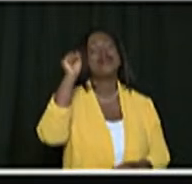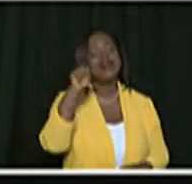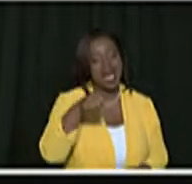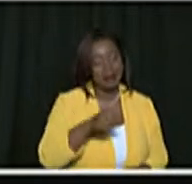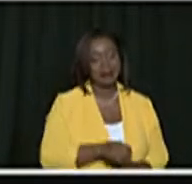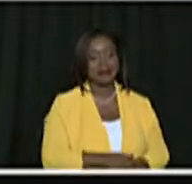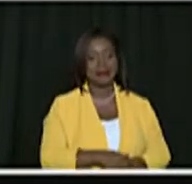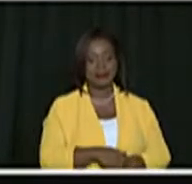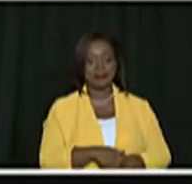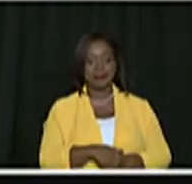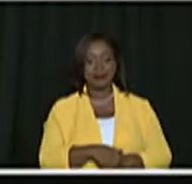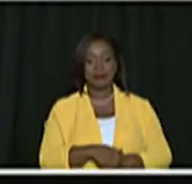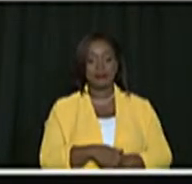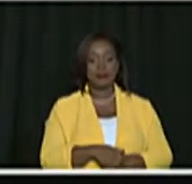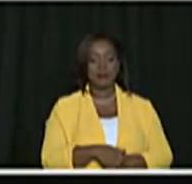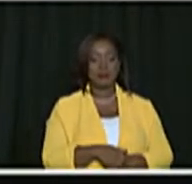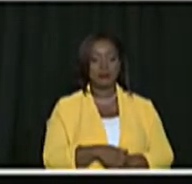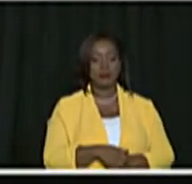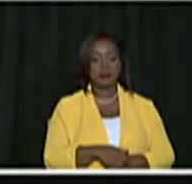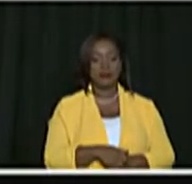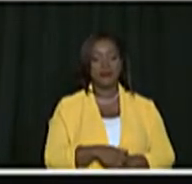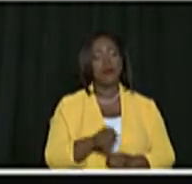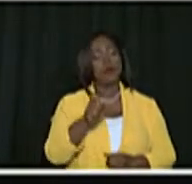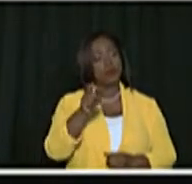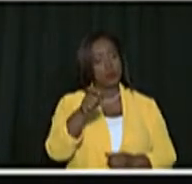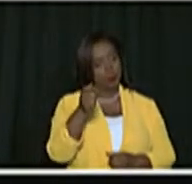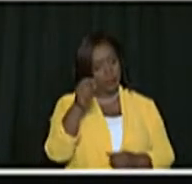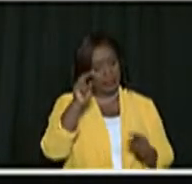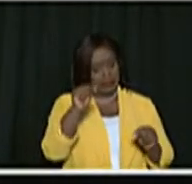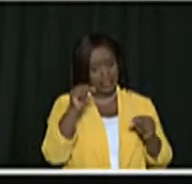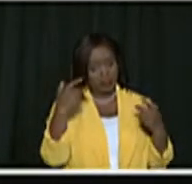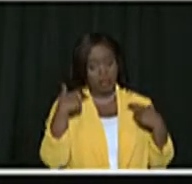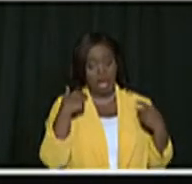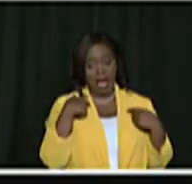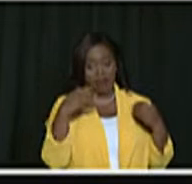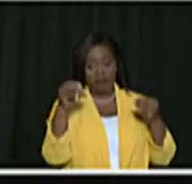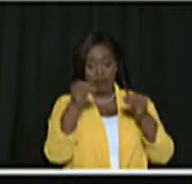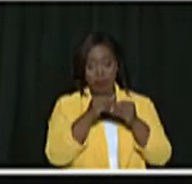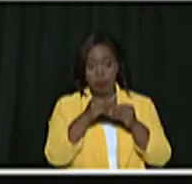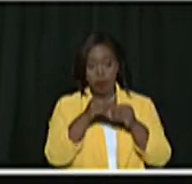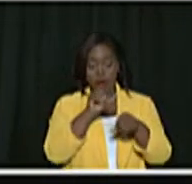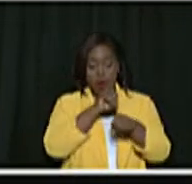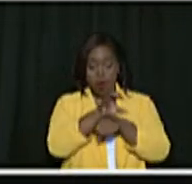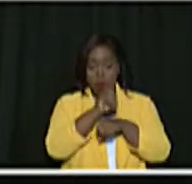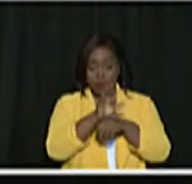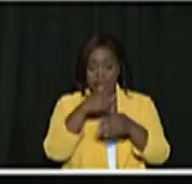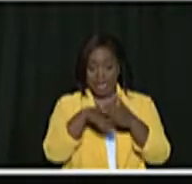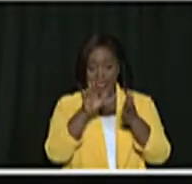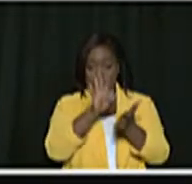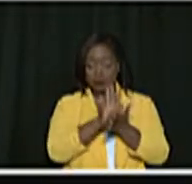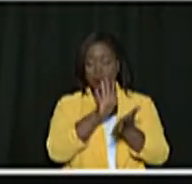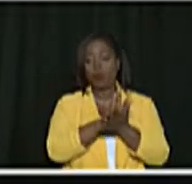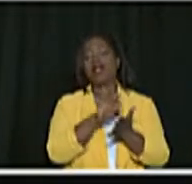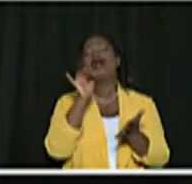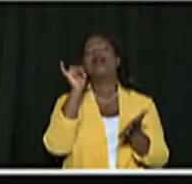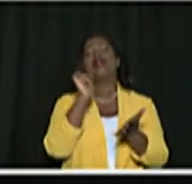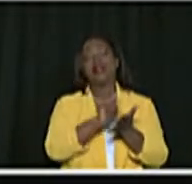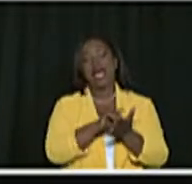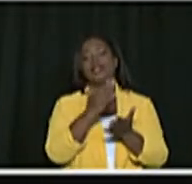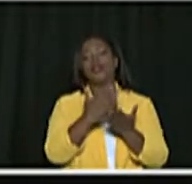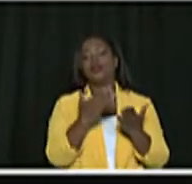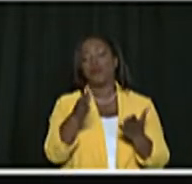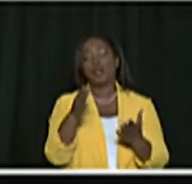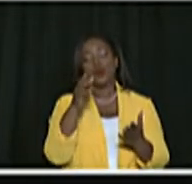better trained guidance counselors? That is something that we are looking at. And as I've indicated earlier, we have already started that program where